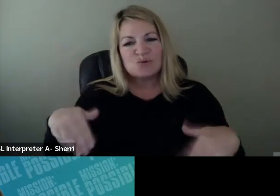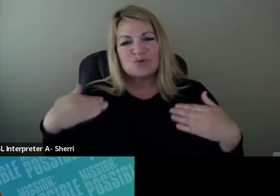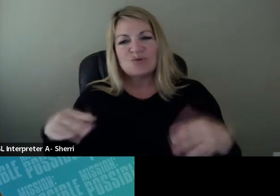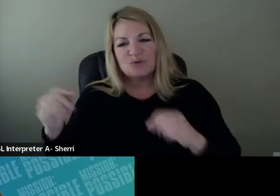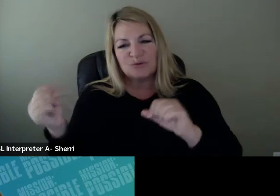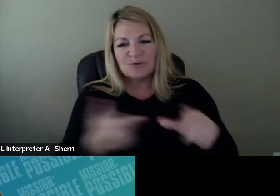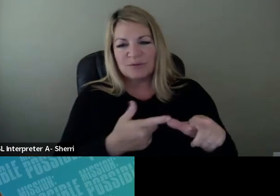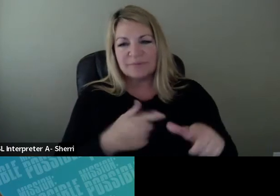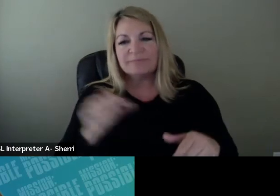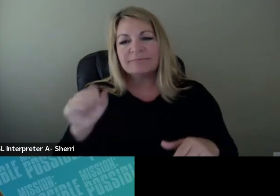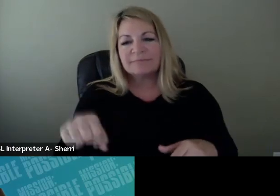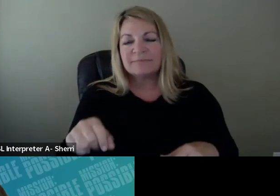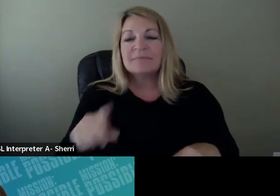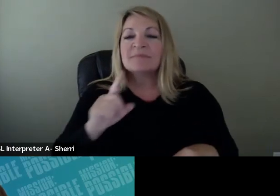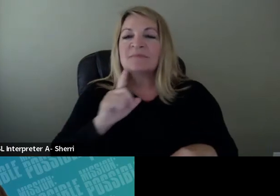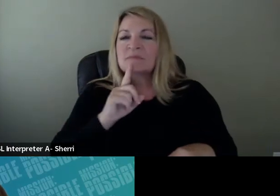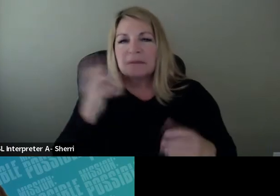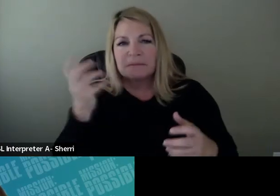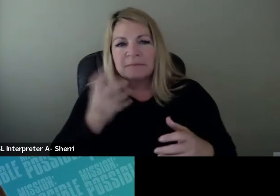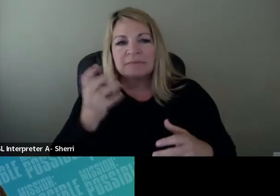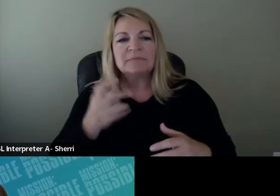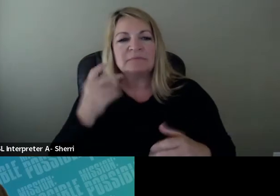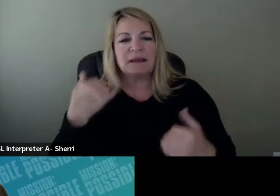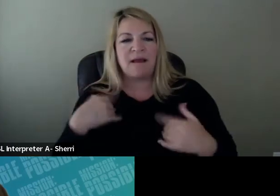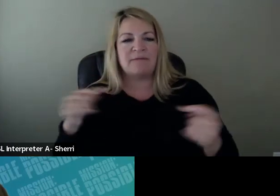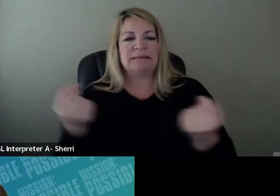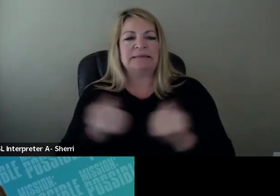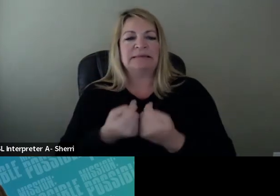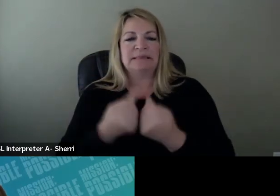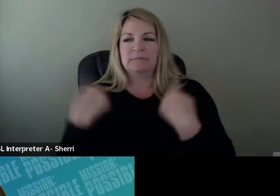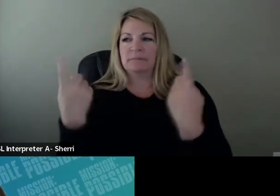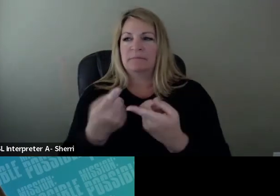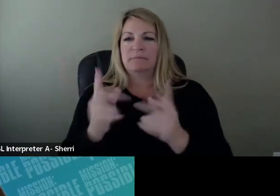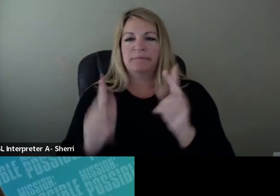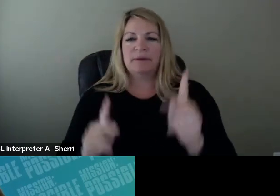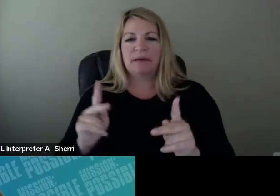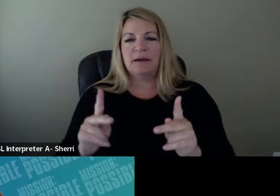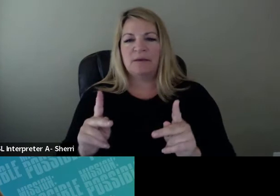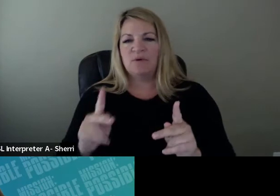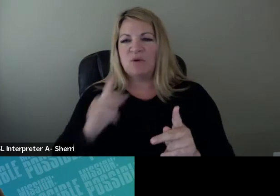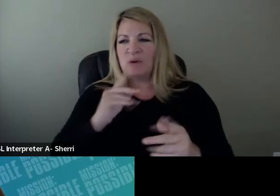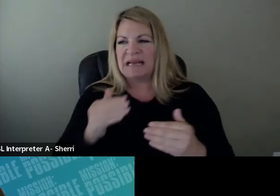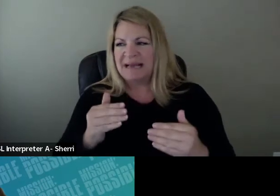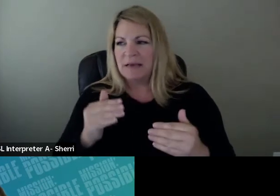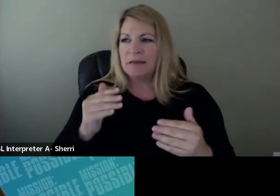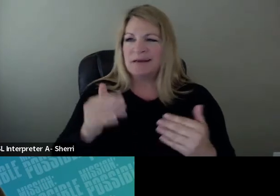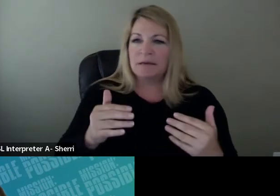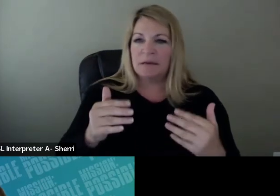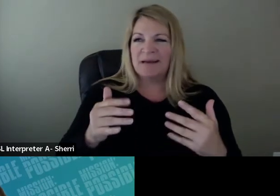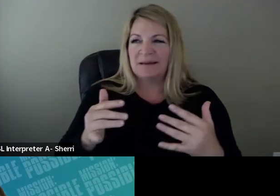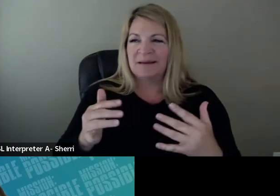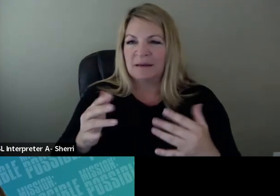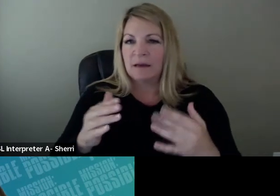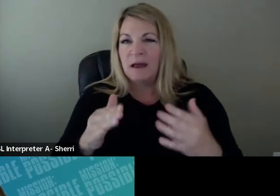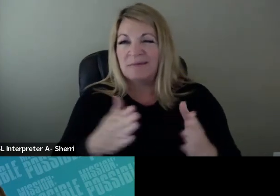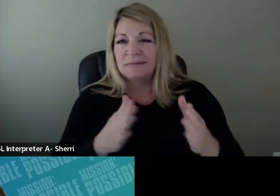us, but it's really amazing to have a team of people who would hold your hands from start all the way to the